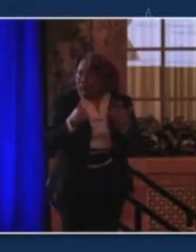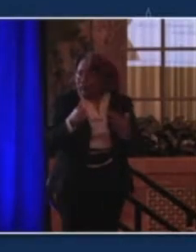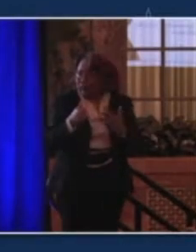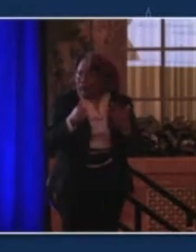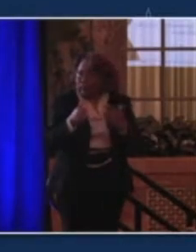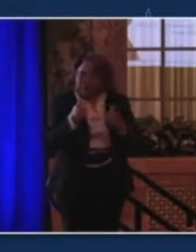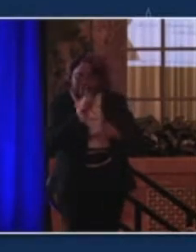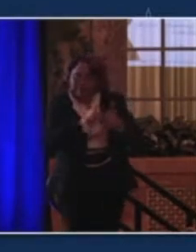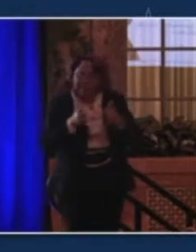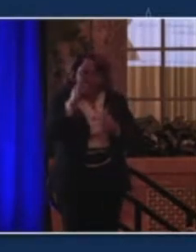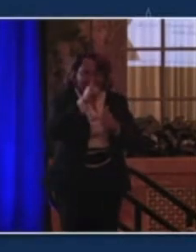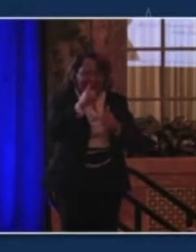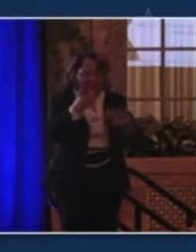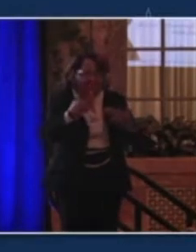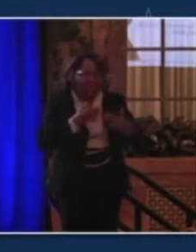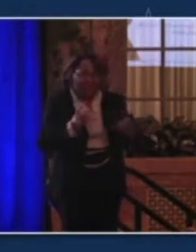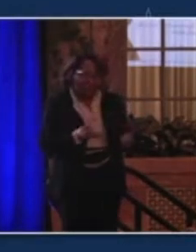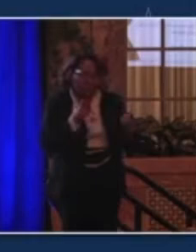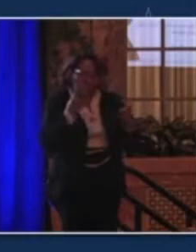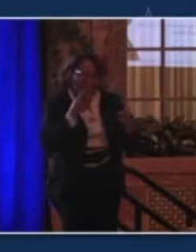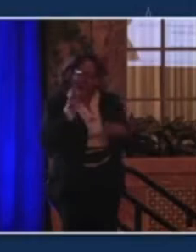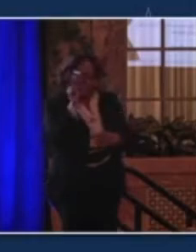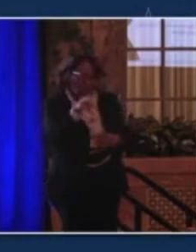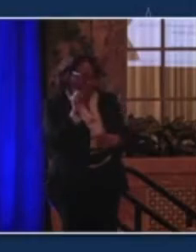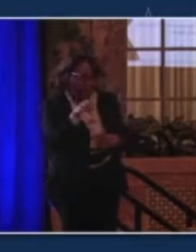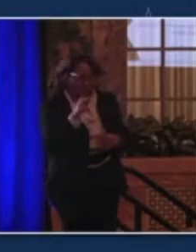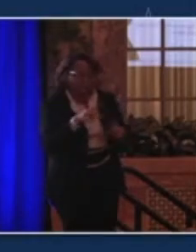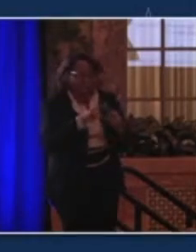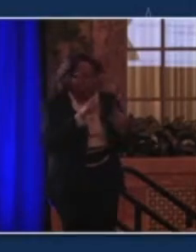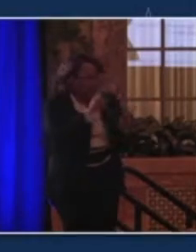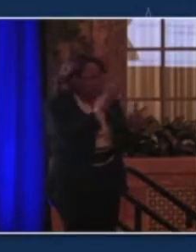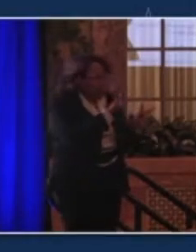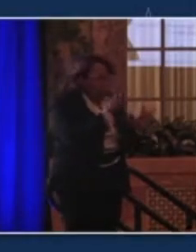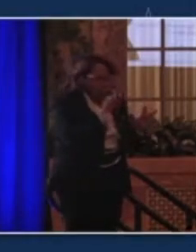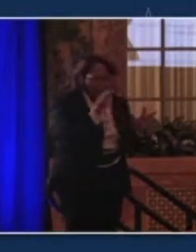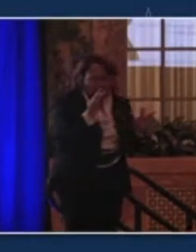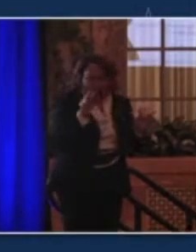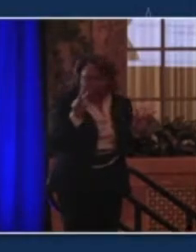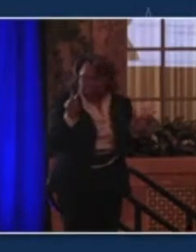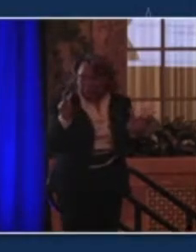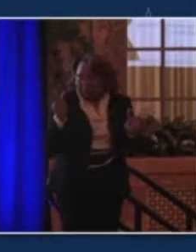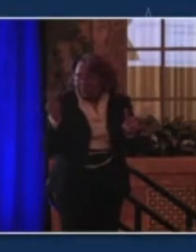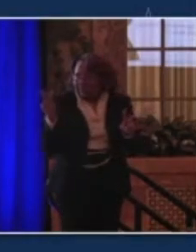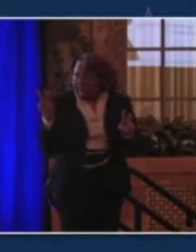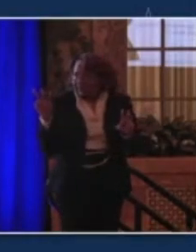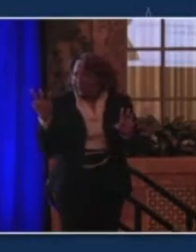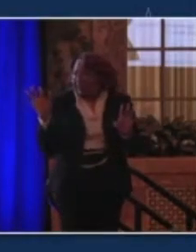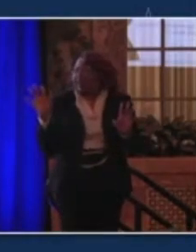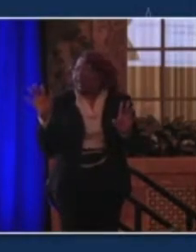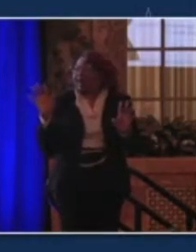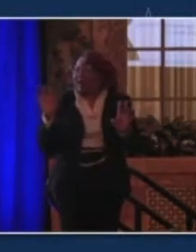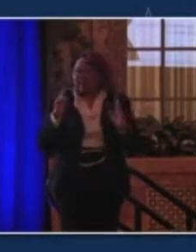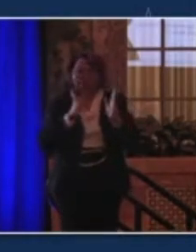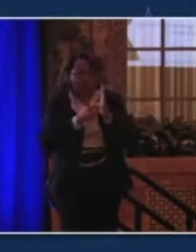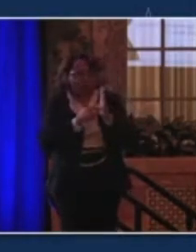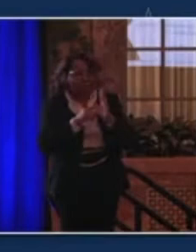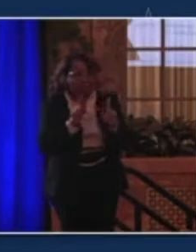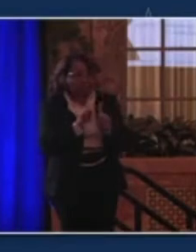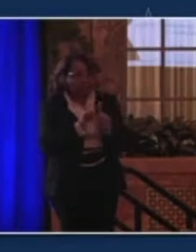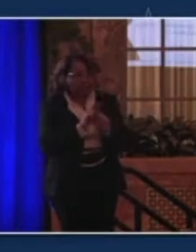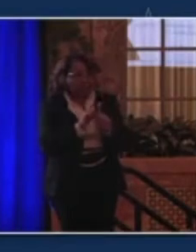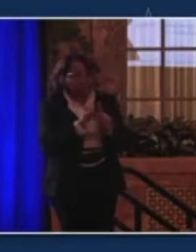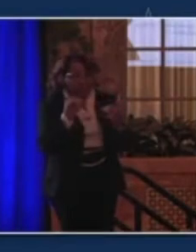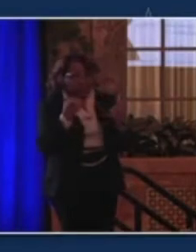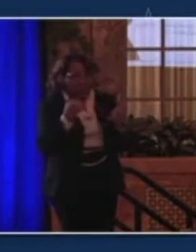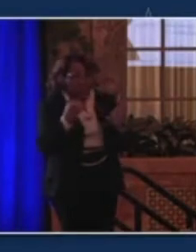esteemed guests. There are too many for me to name, but I'm looking at you across this room. Representatives elected,